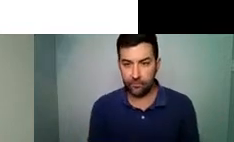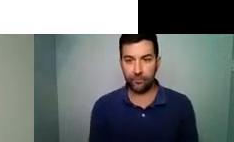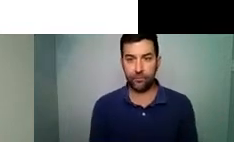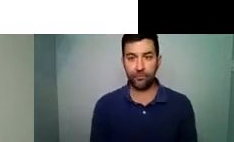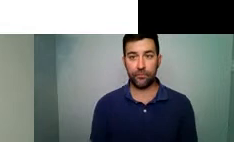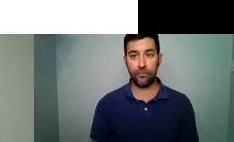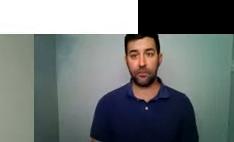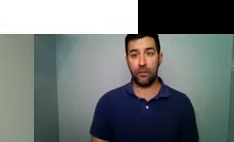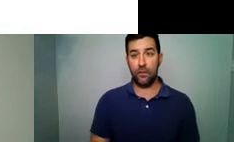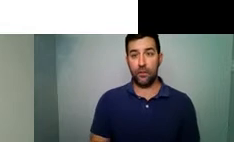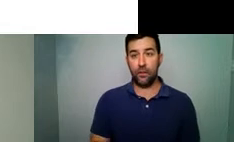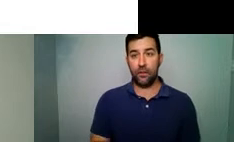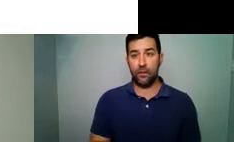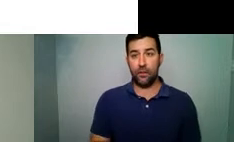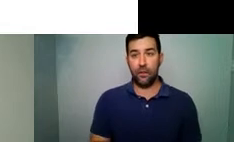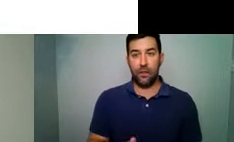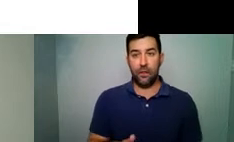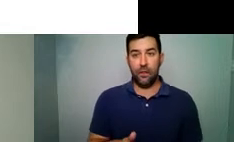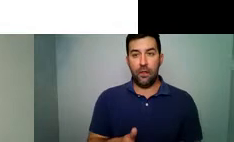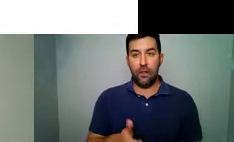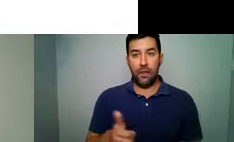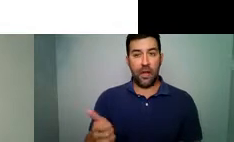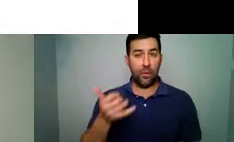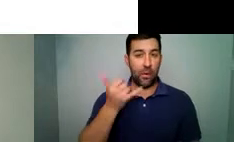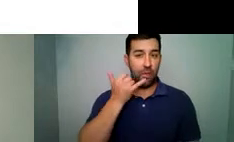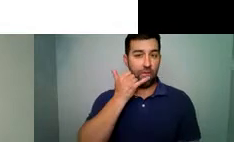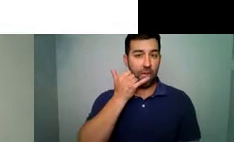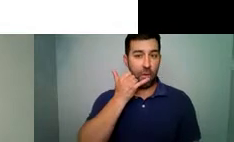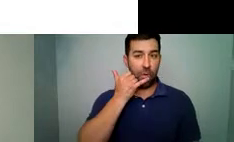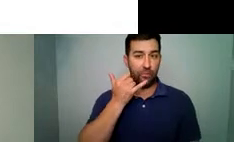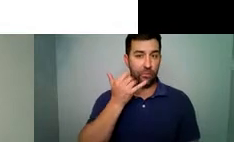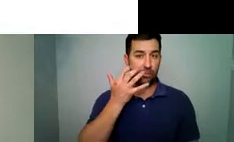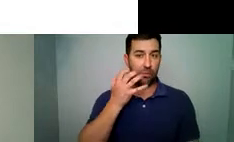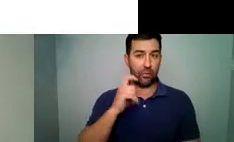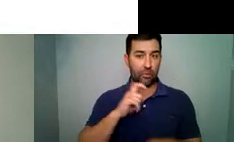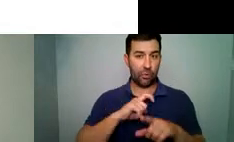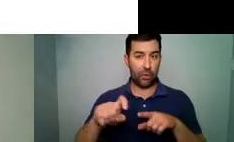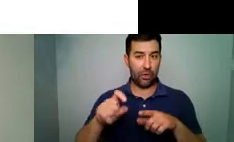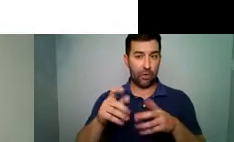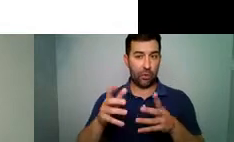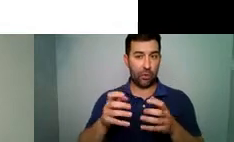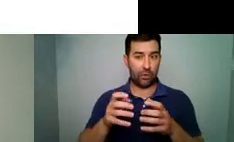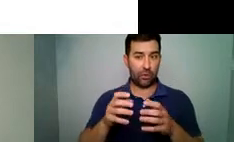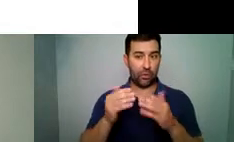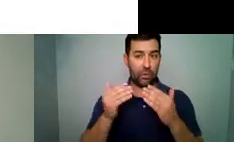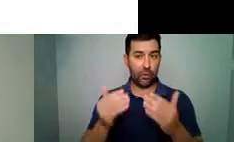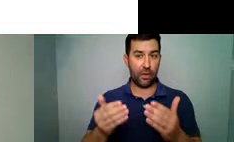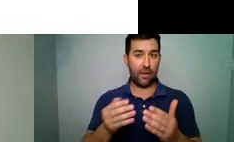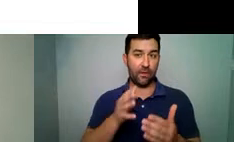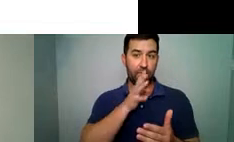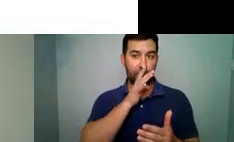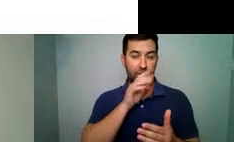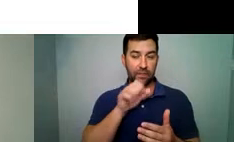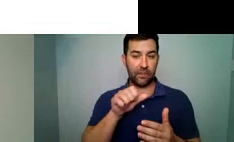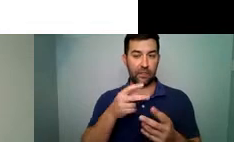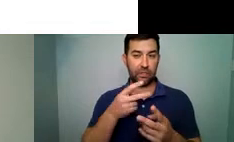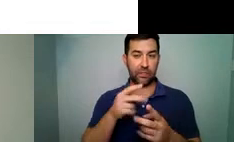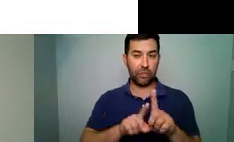Is there anybody who has called in on the phone who would like to go ahead and unmute? It would be